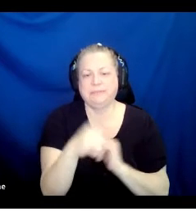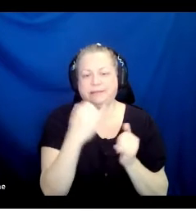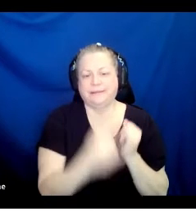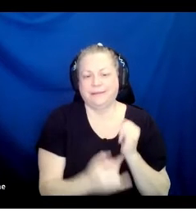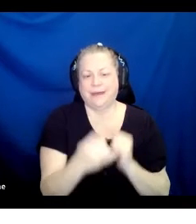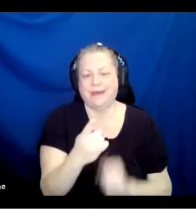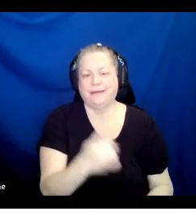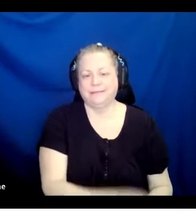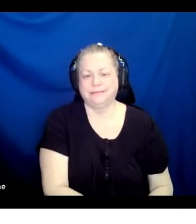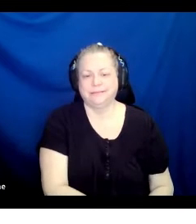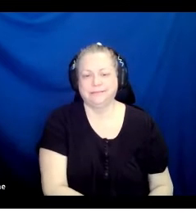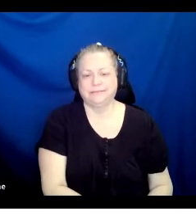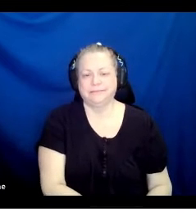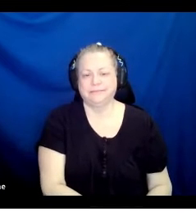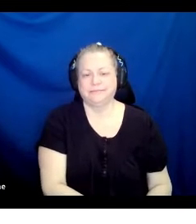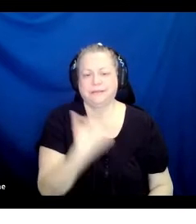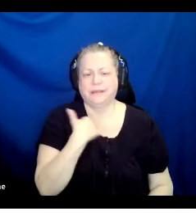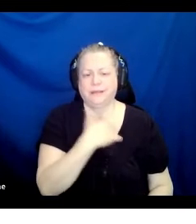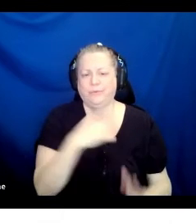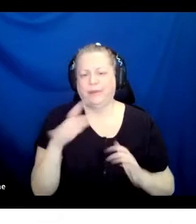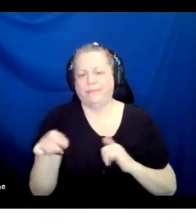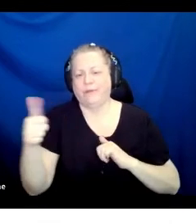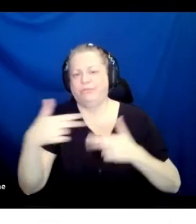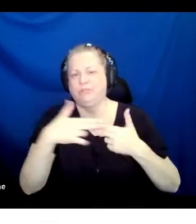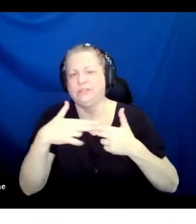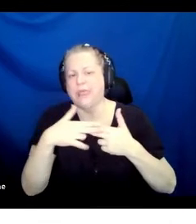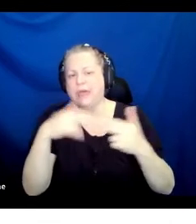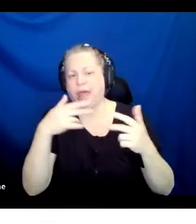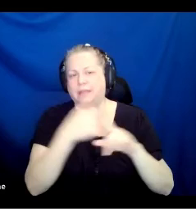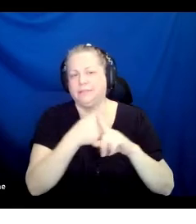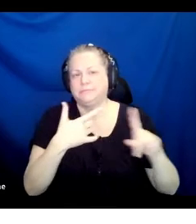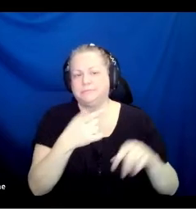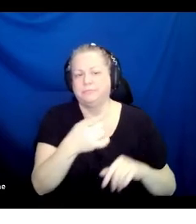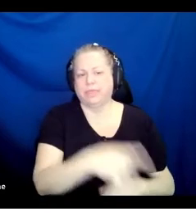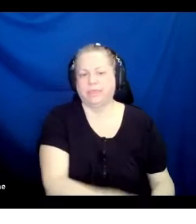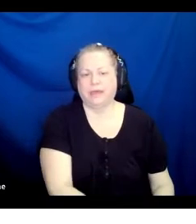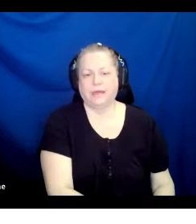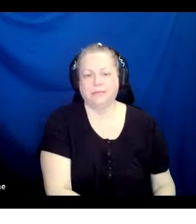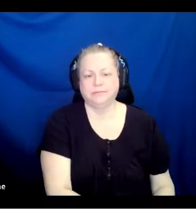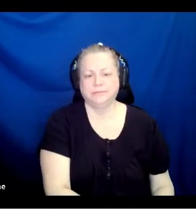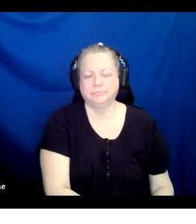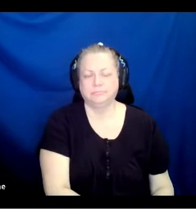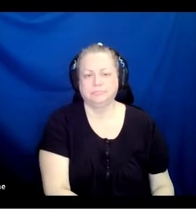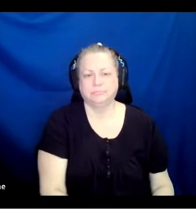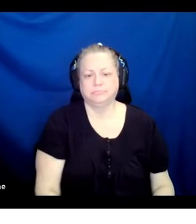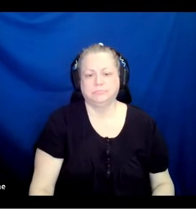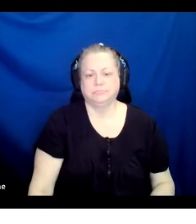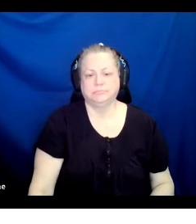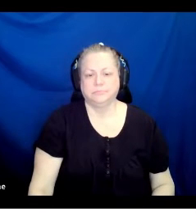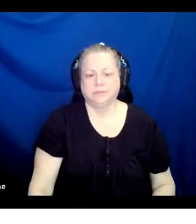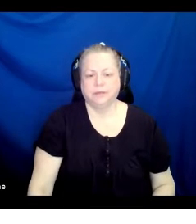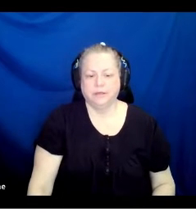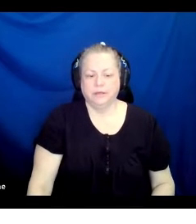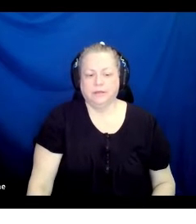last section here because we have a whole nother slide on this, which is next. So we can go to the next slide.